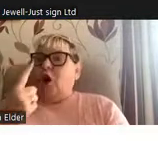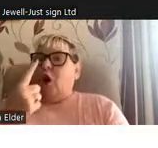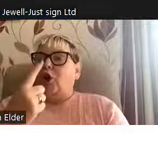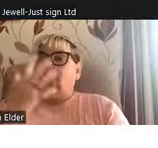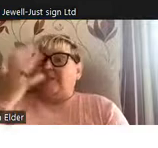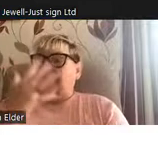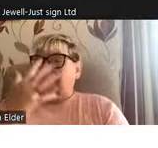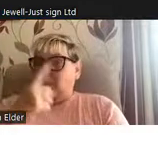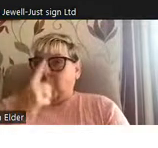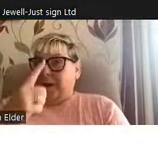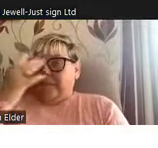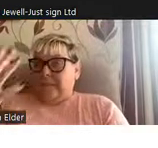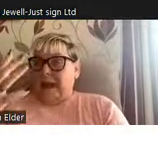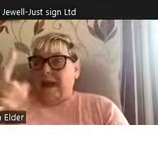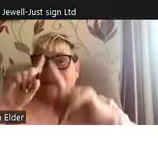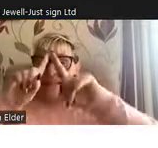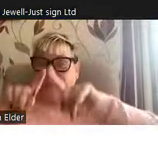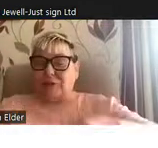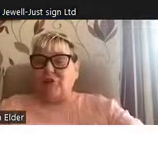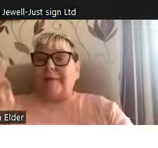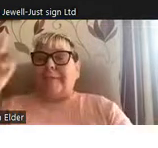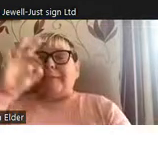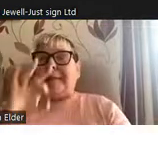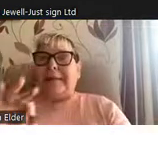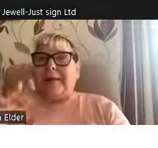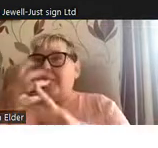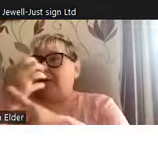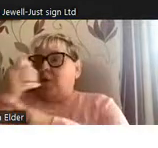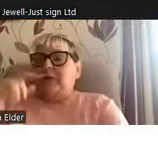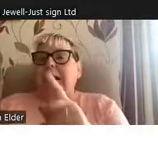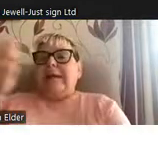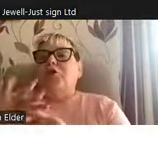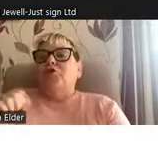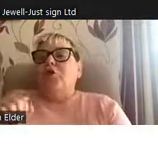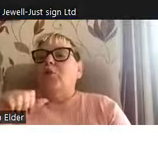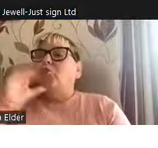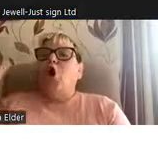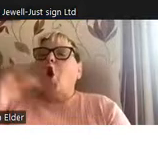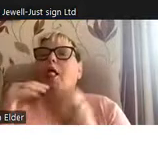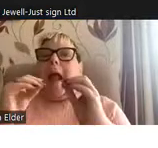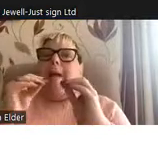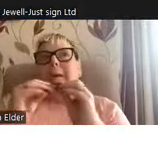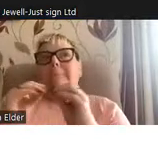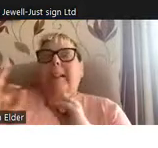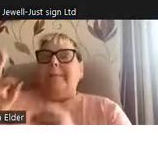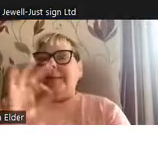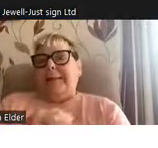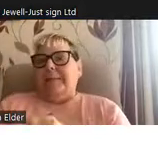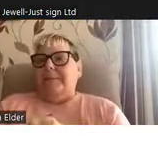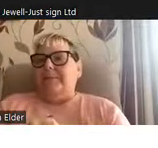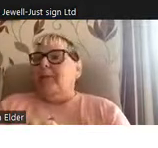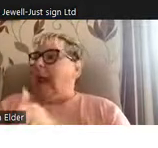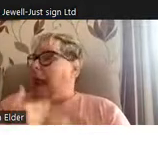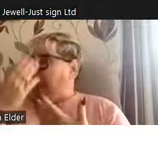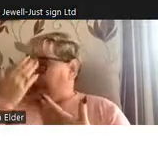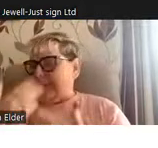of bees that have been recorded in Scotland, but not all are bumblebees. Anyway. I did not know that fact. You